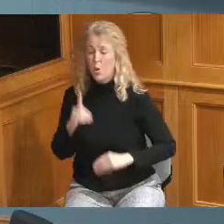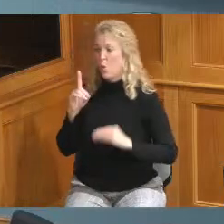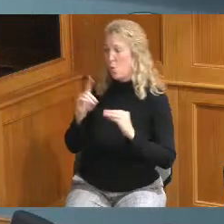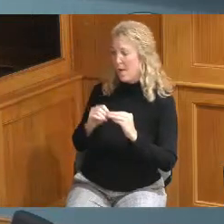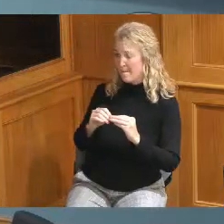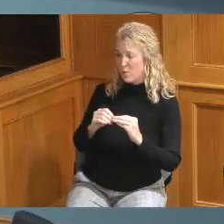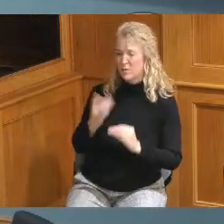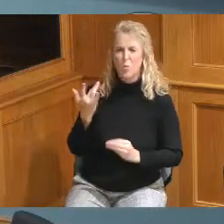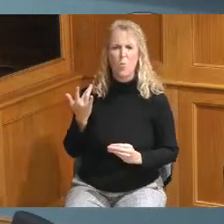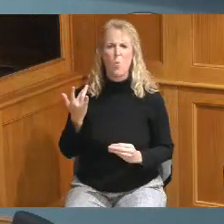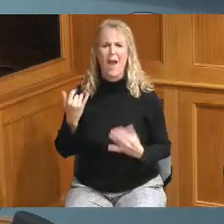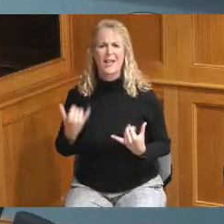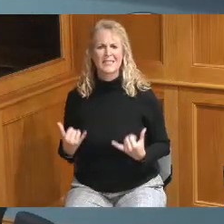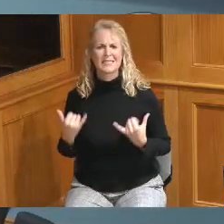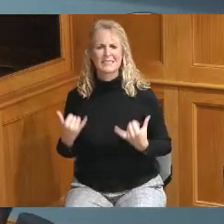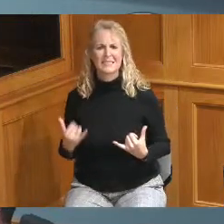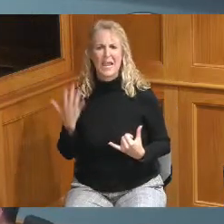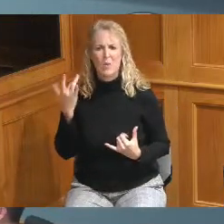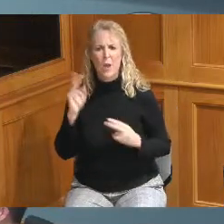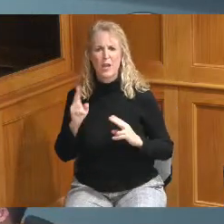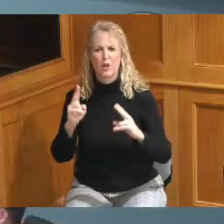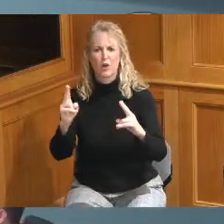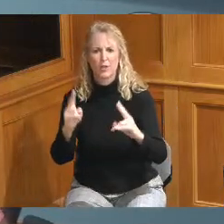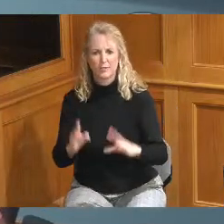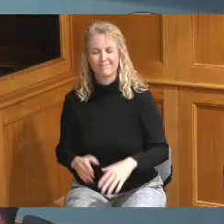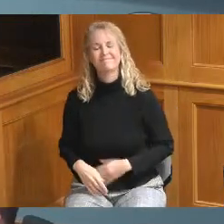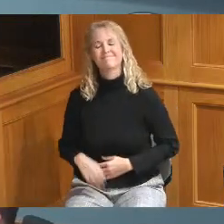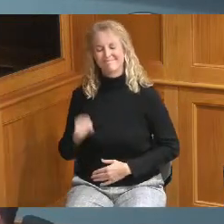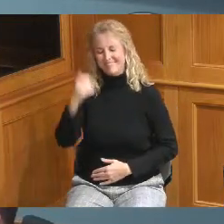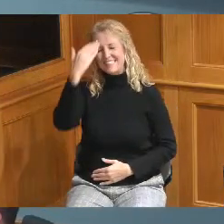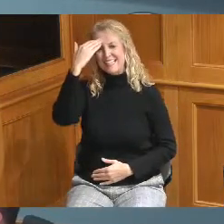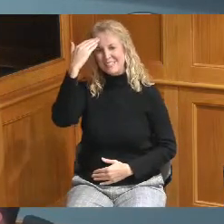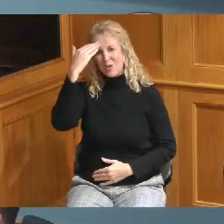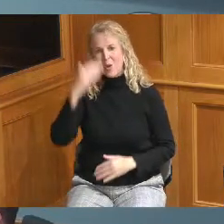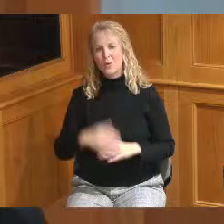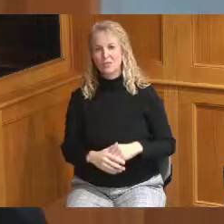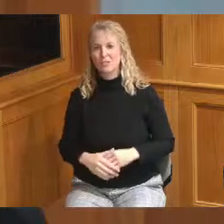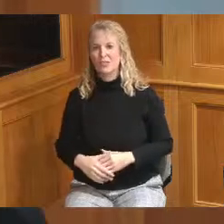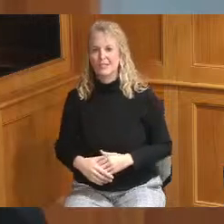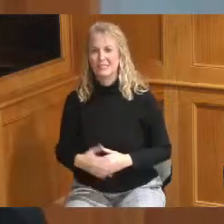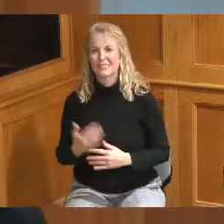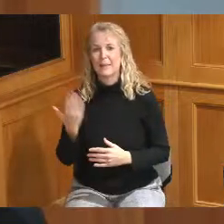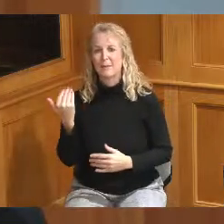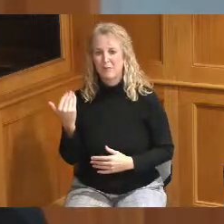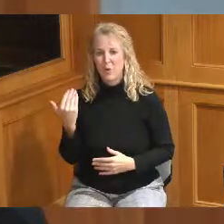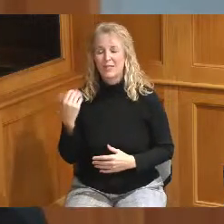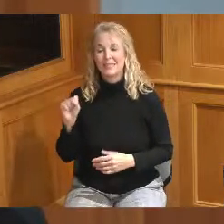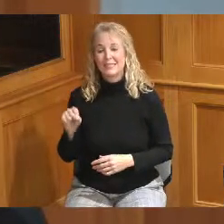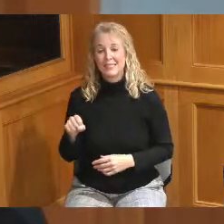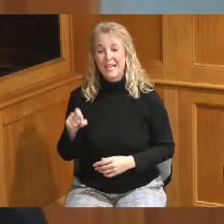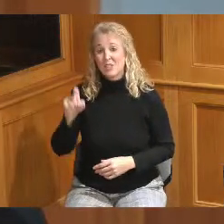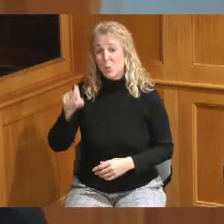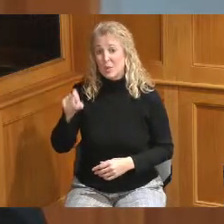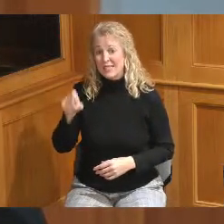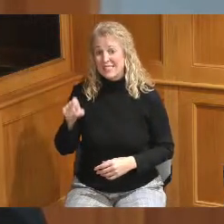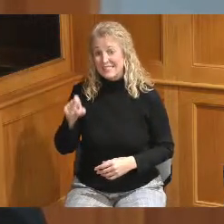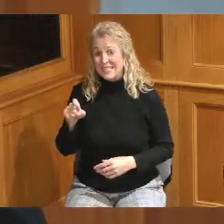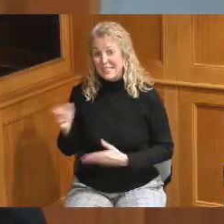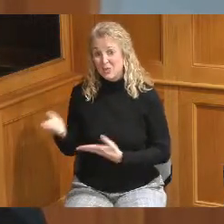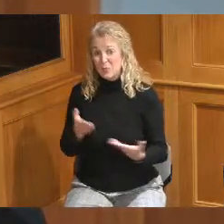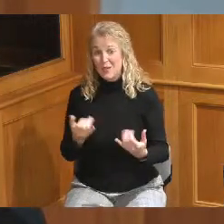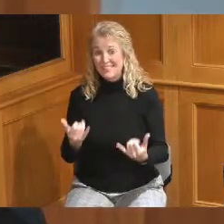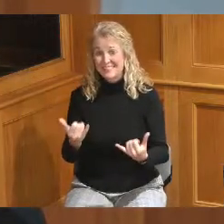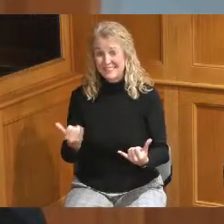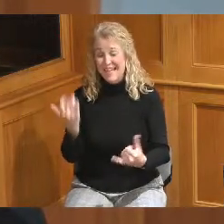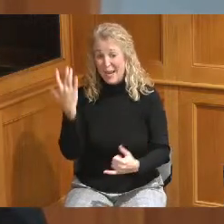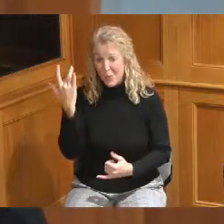why today? Why we have to hurry up today? Absolutely. That was the one piece that was missing from the presentation earlier. The need to bring this on by leave today is